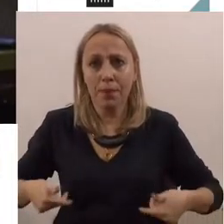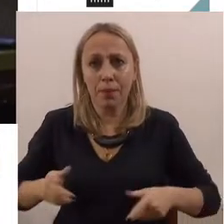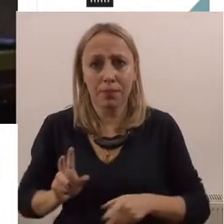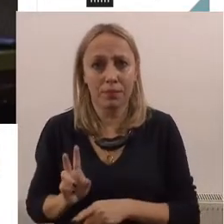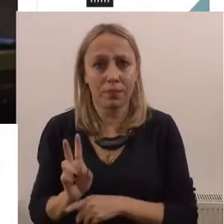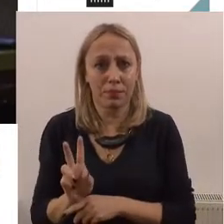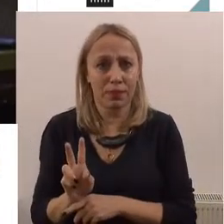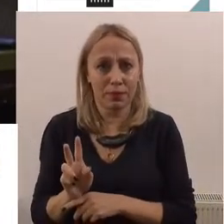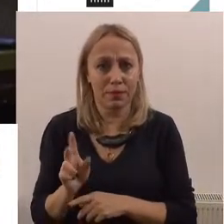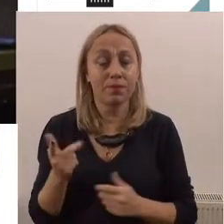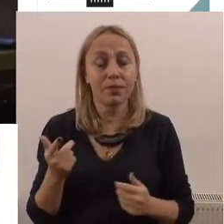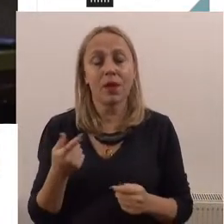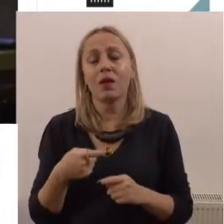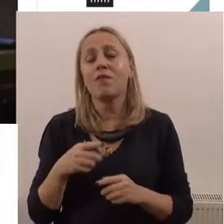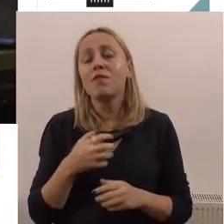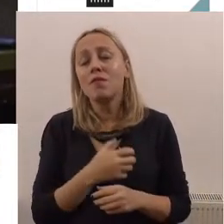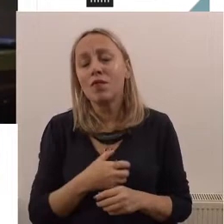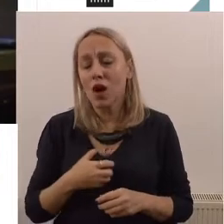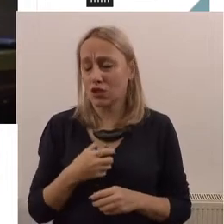without a chair.